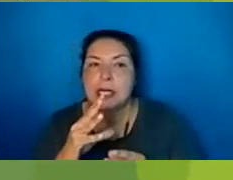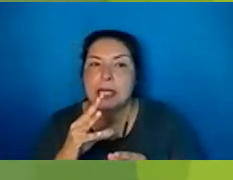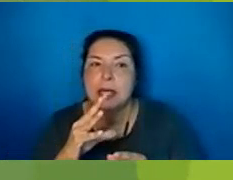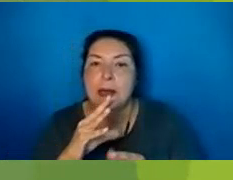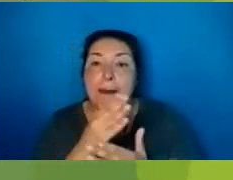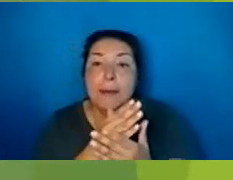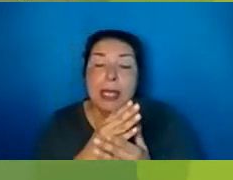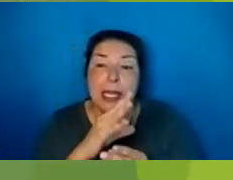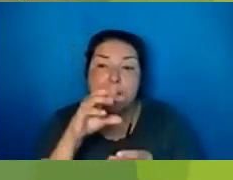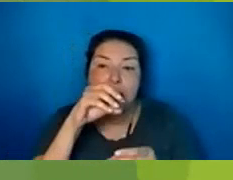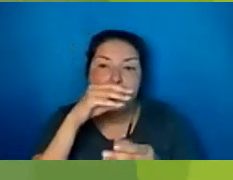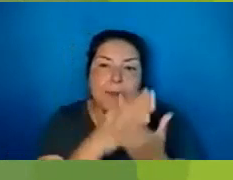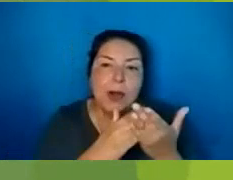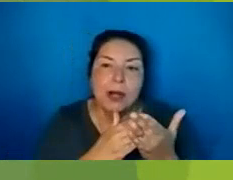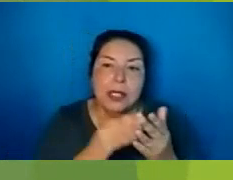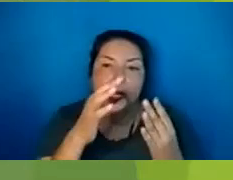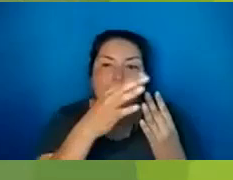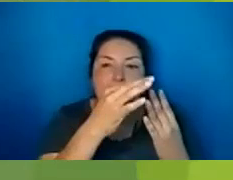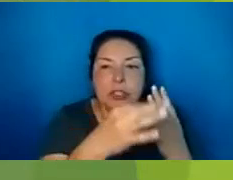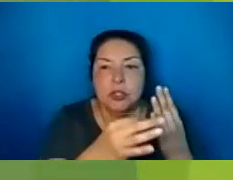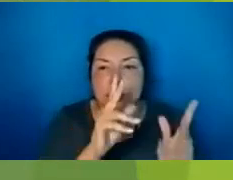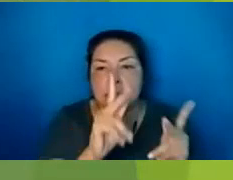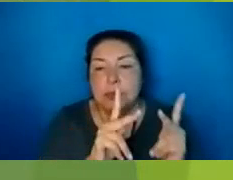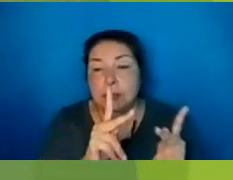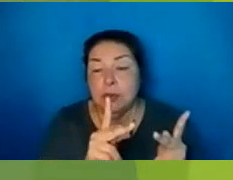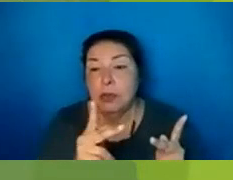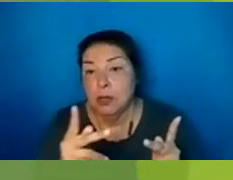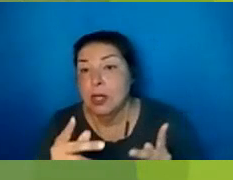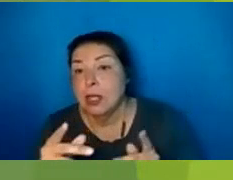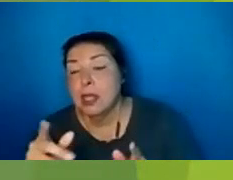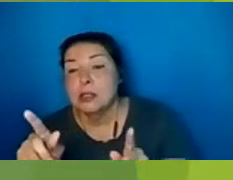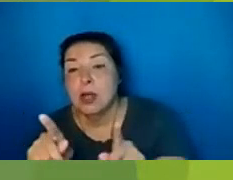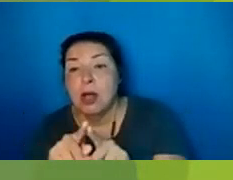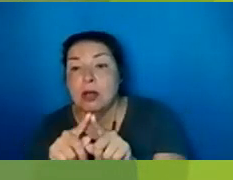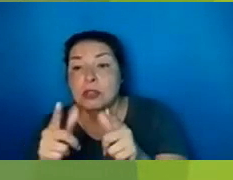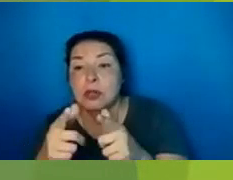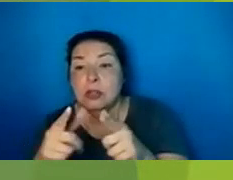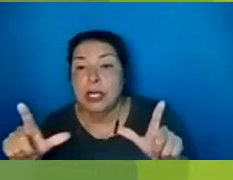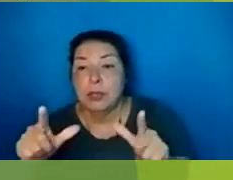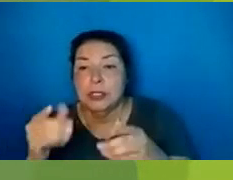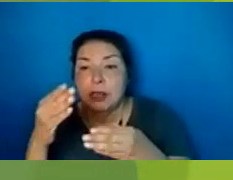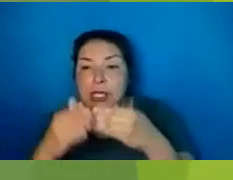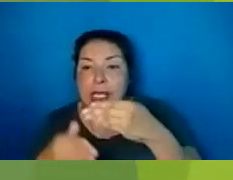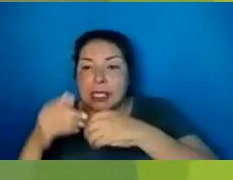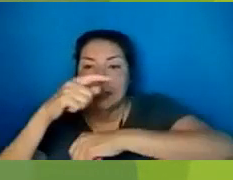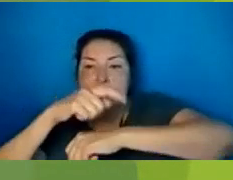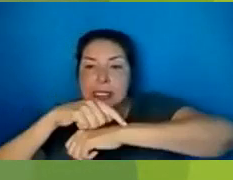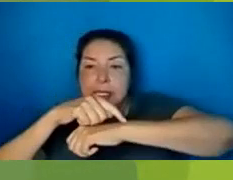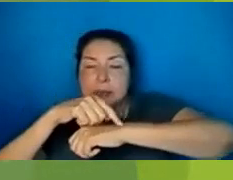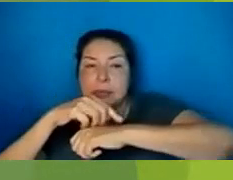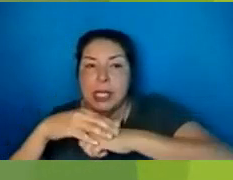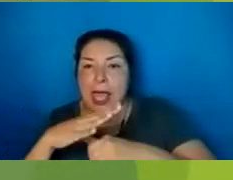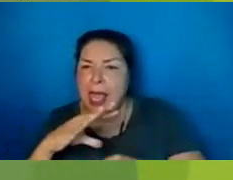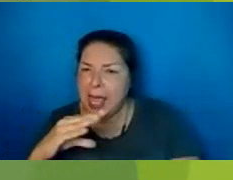no longer being part of the chosen people. In essence, this is also language of the end times. And I found